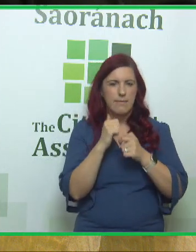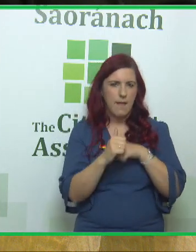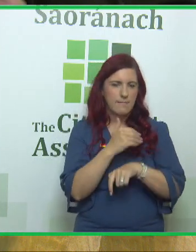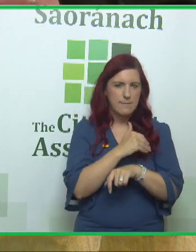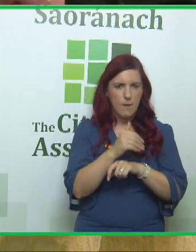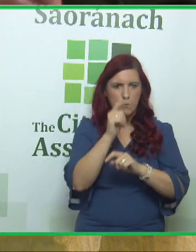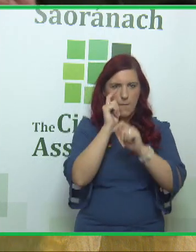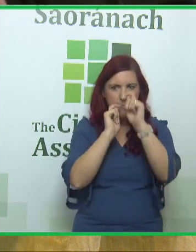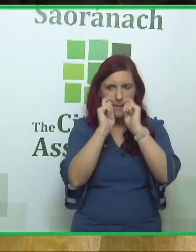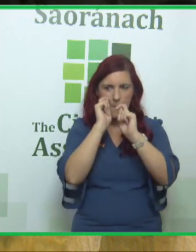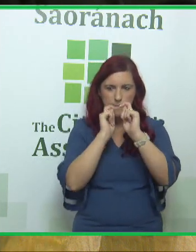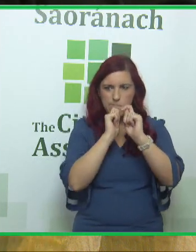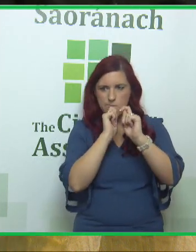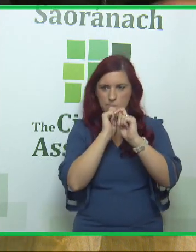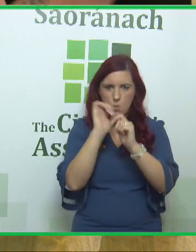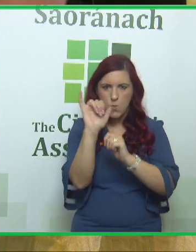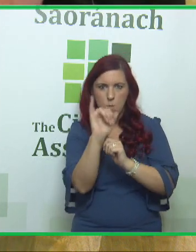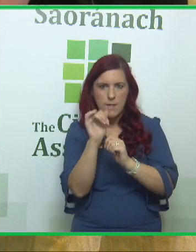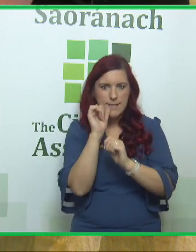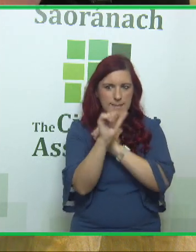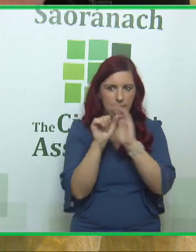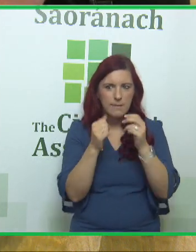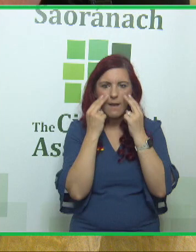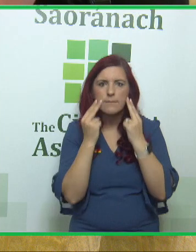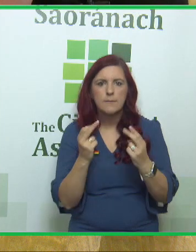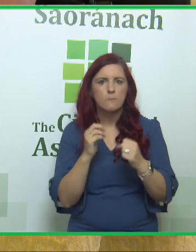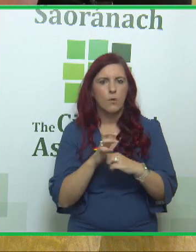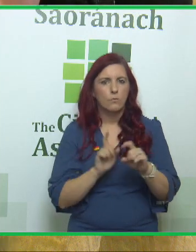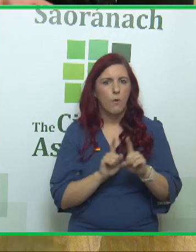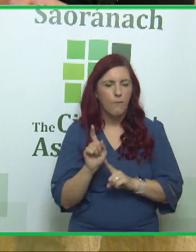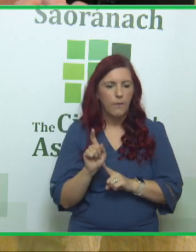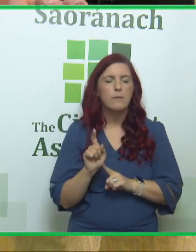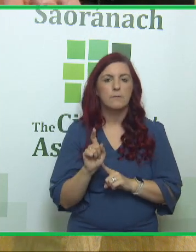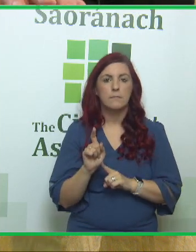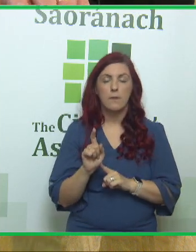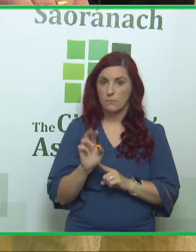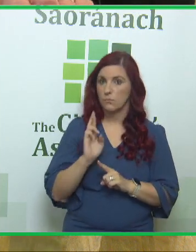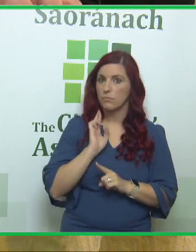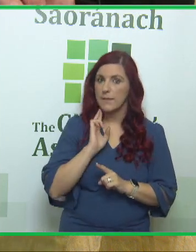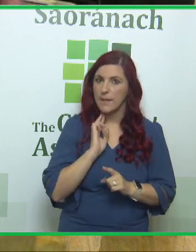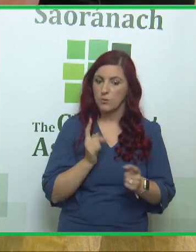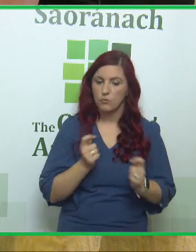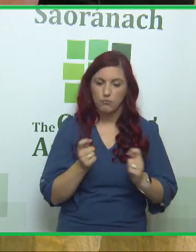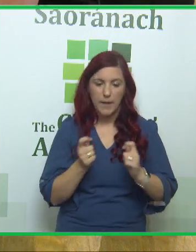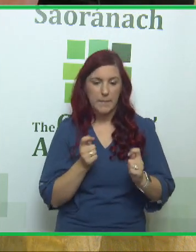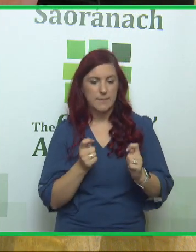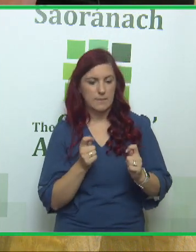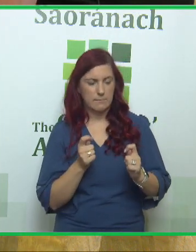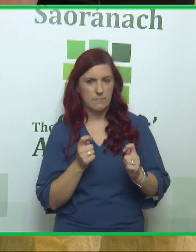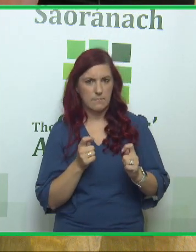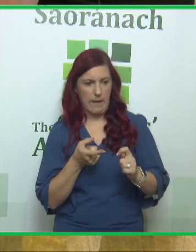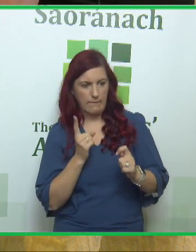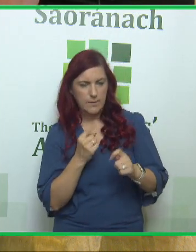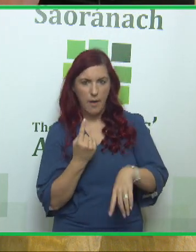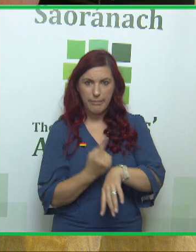there's skills needed to be in recovery, and residential treatment providers are well placed to help